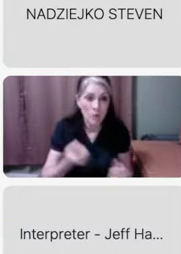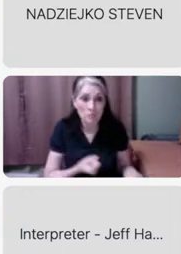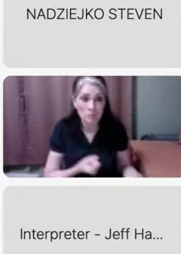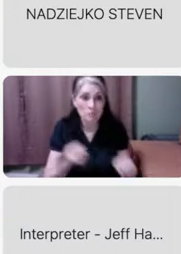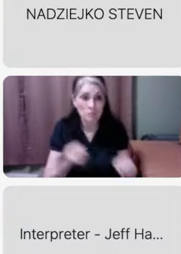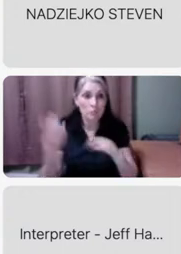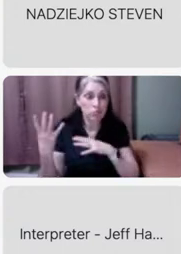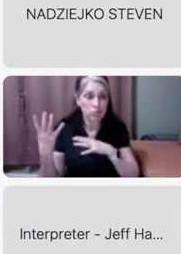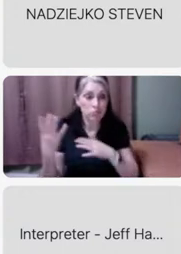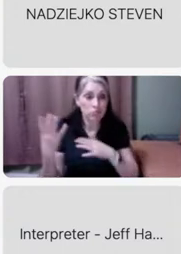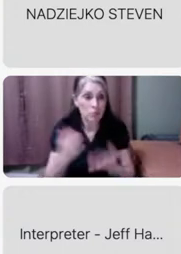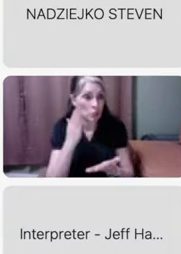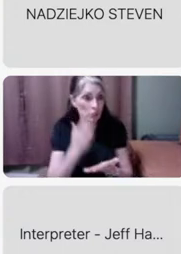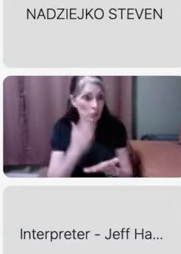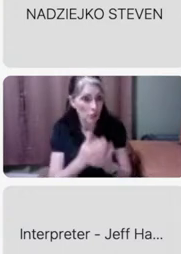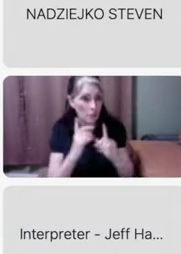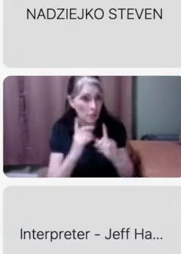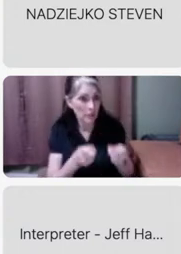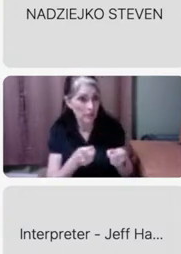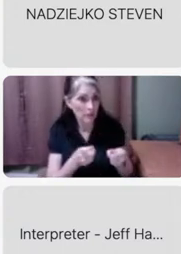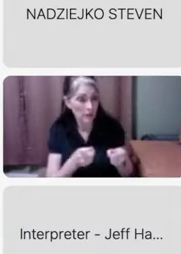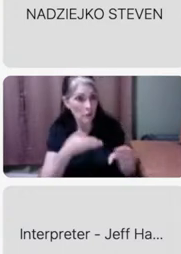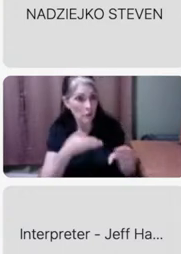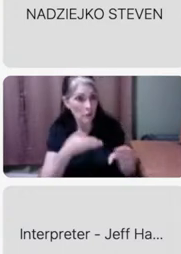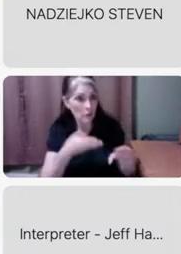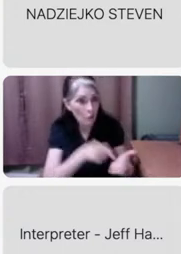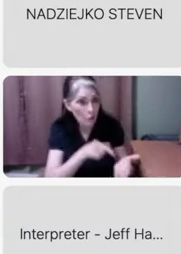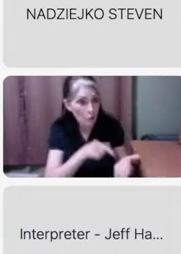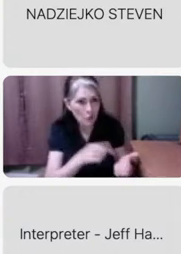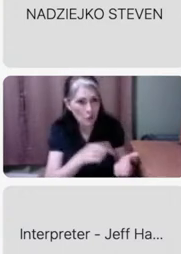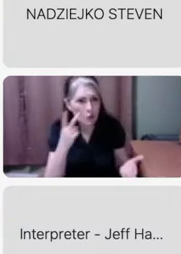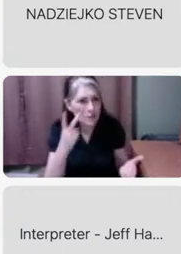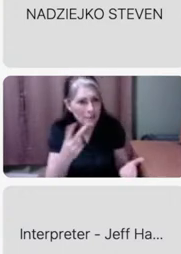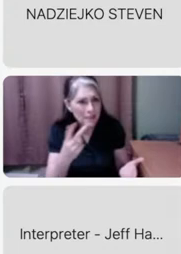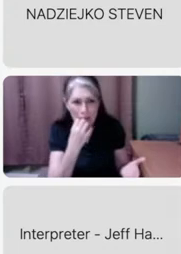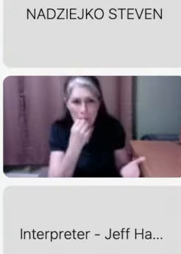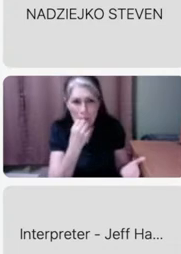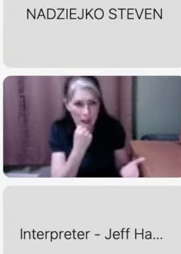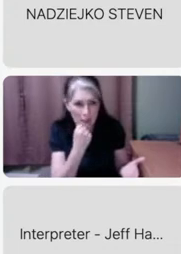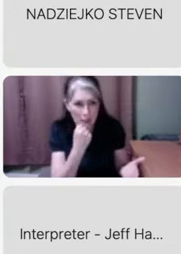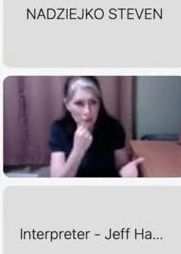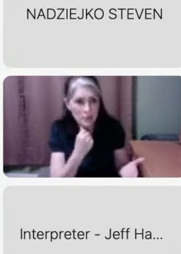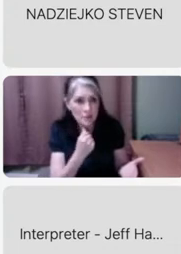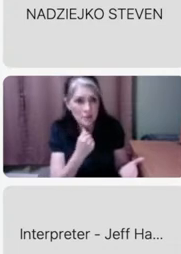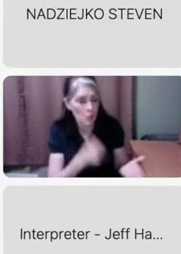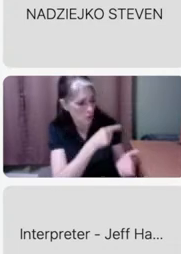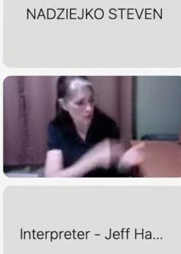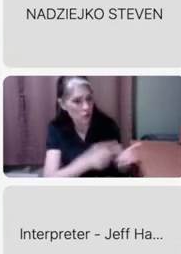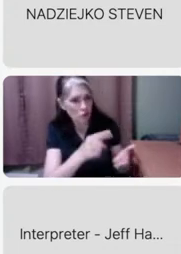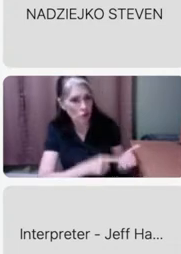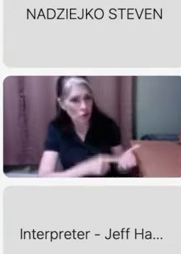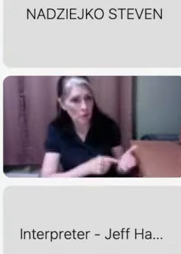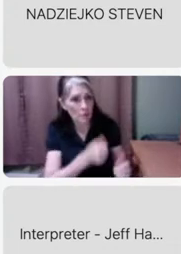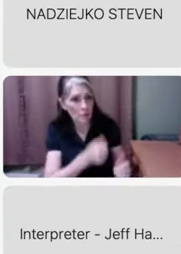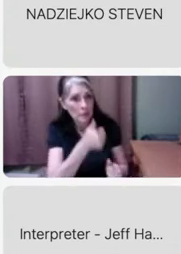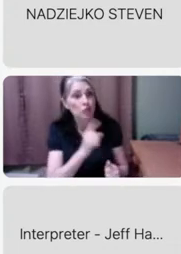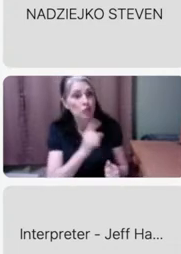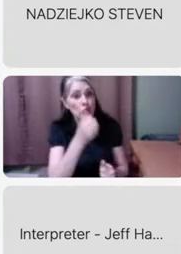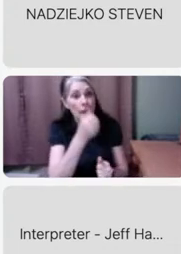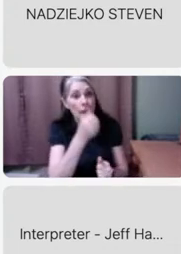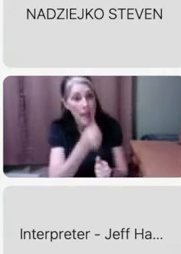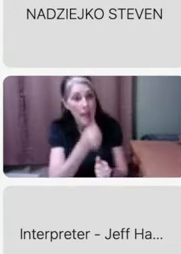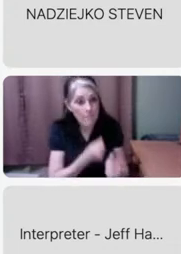they were overdue i mean that we've you've seen the passion that we have about not discriminating and making sure every child gets access to the same